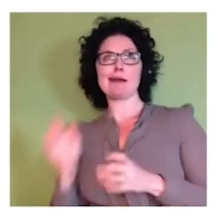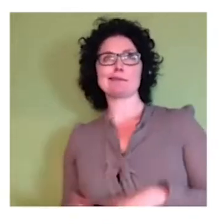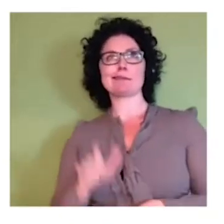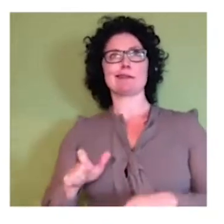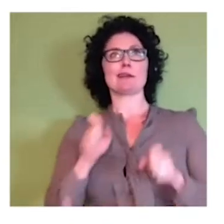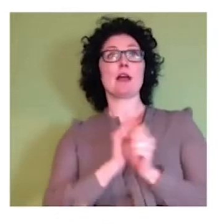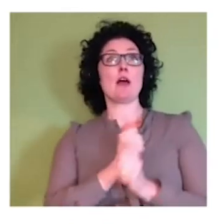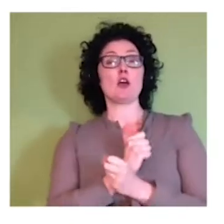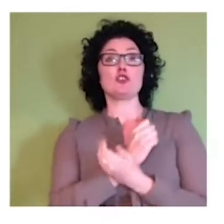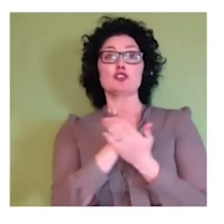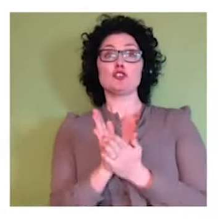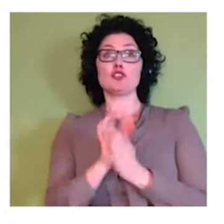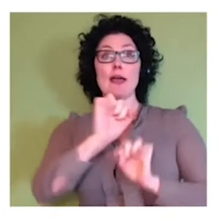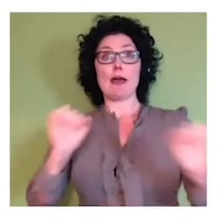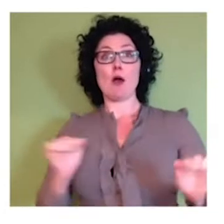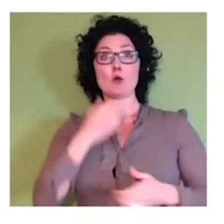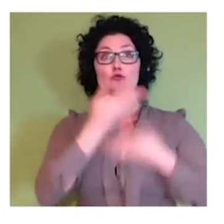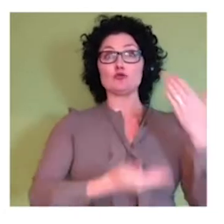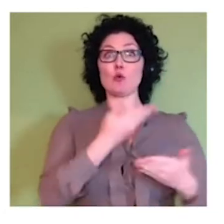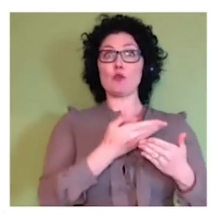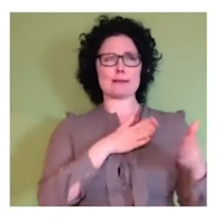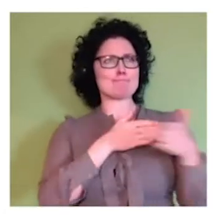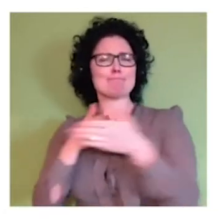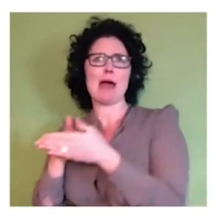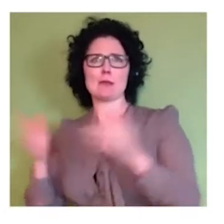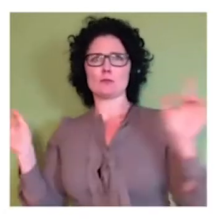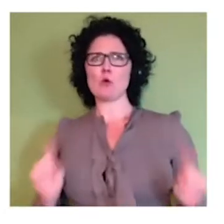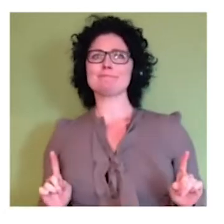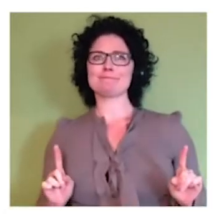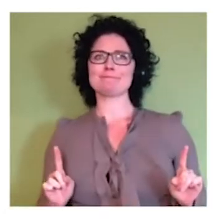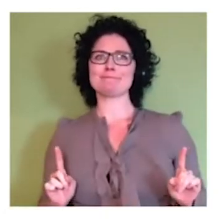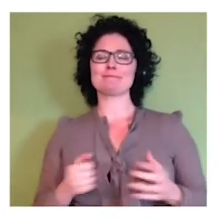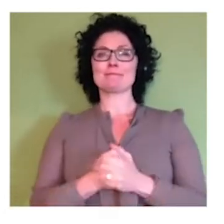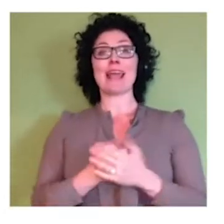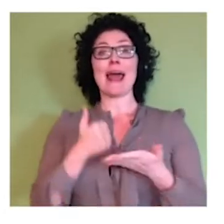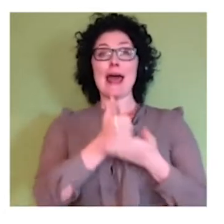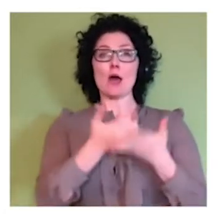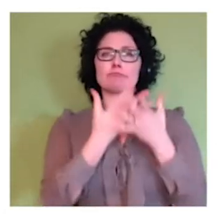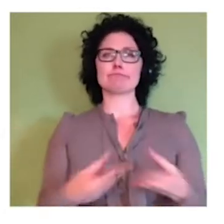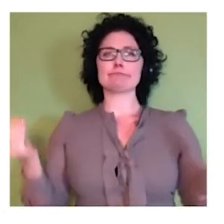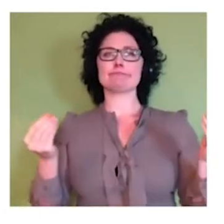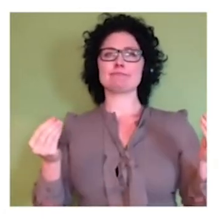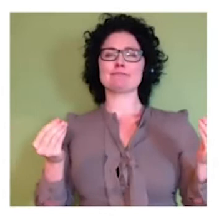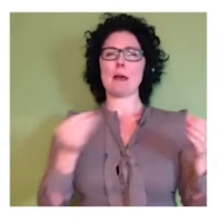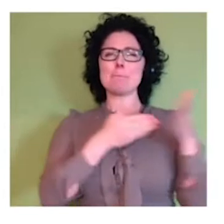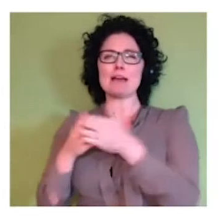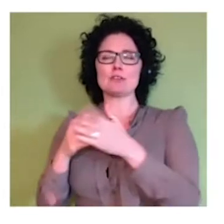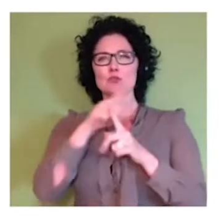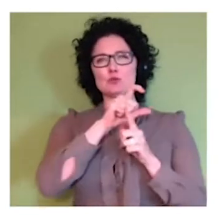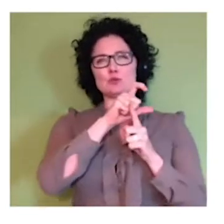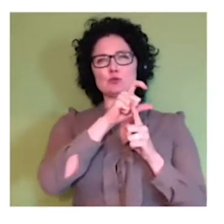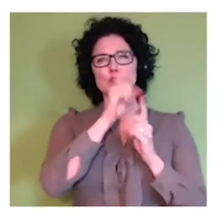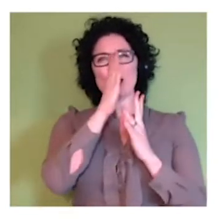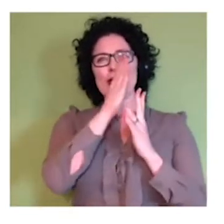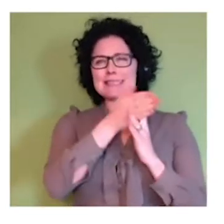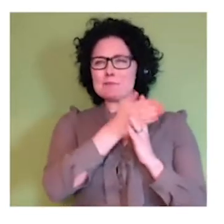face. So this helps us to crowdsource insights on digital accessibility and campaign for change in specific industries.